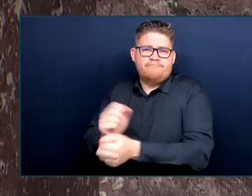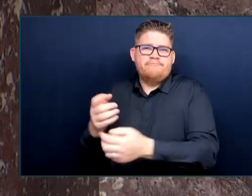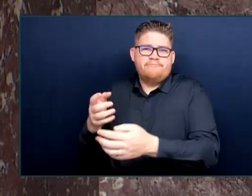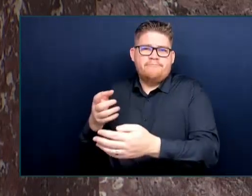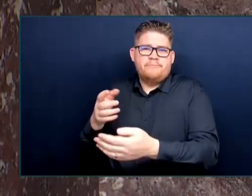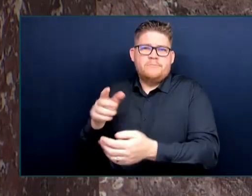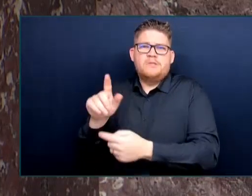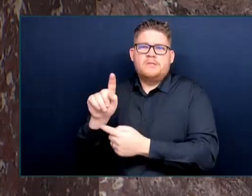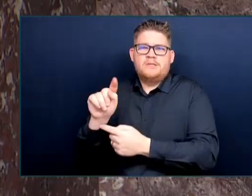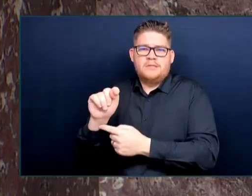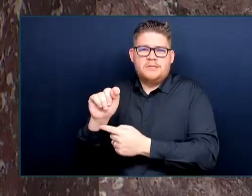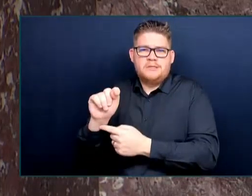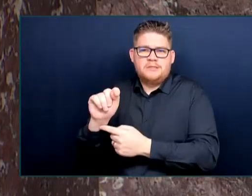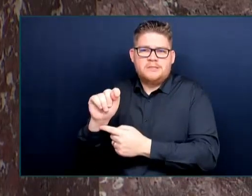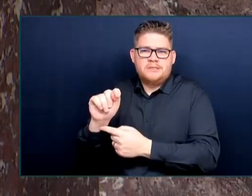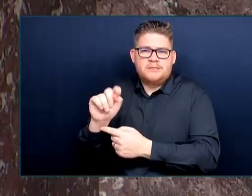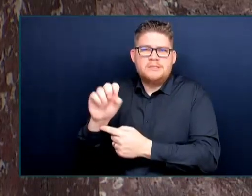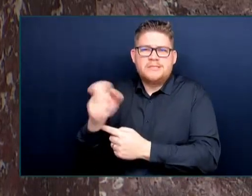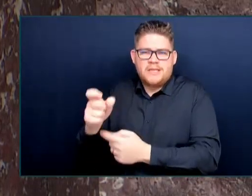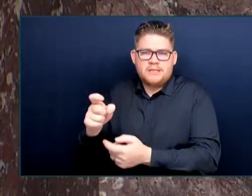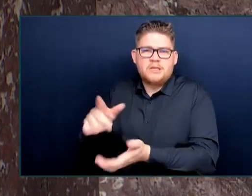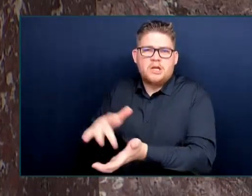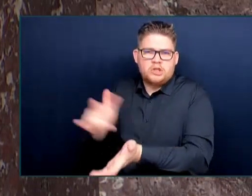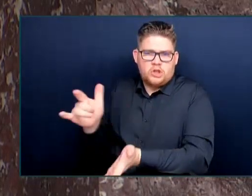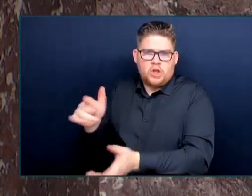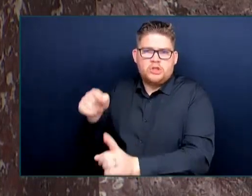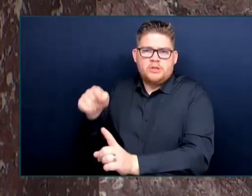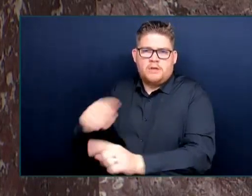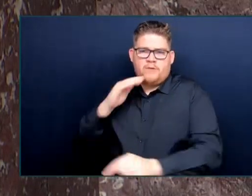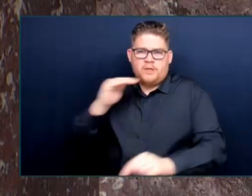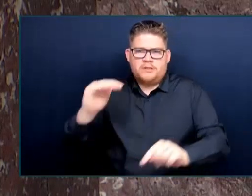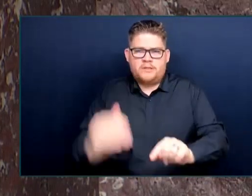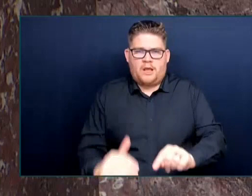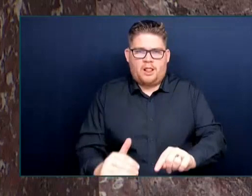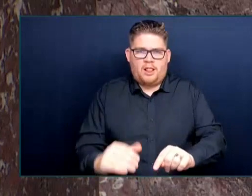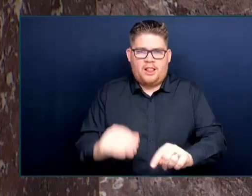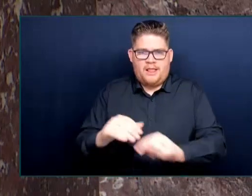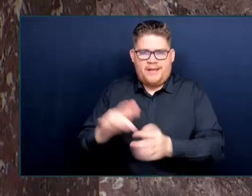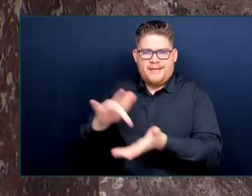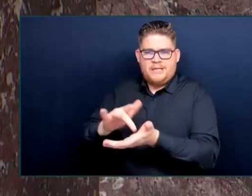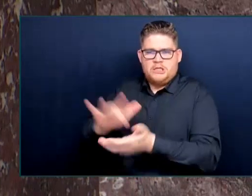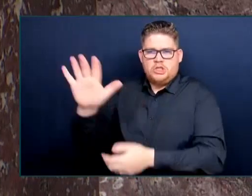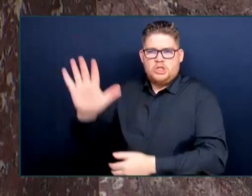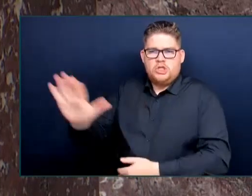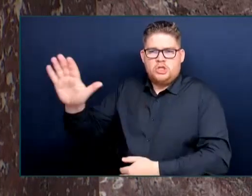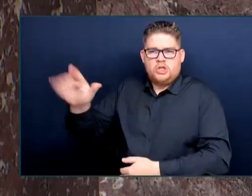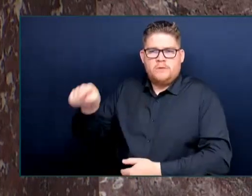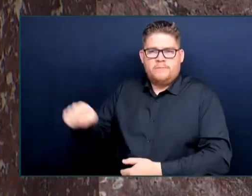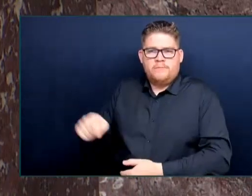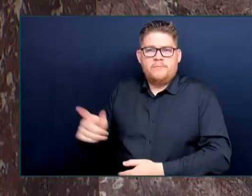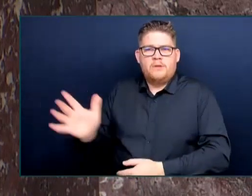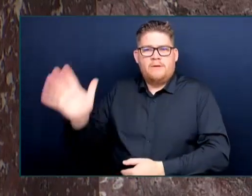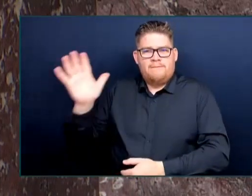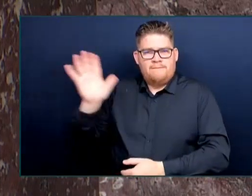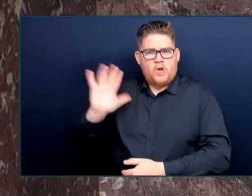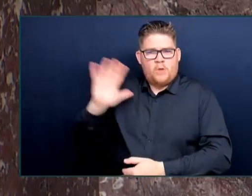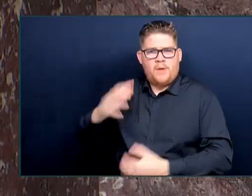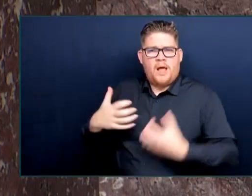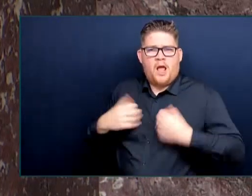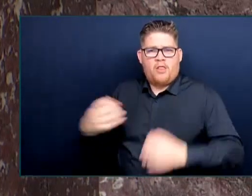different incidents. It's extremely disturbing to everyone to learn that after he was charged in